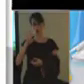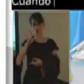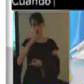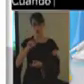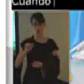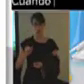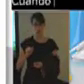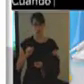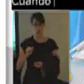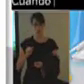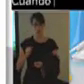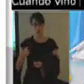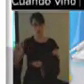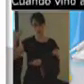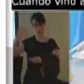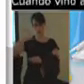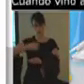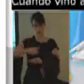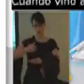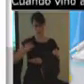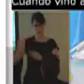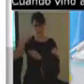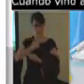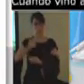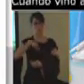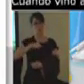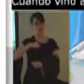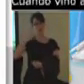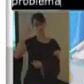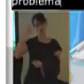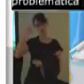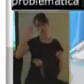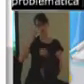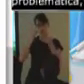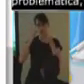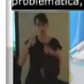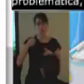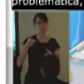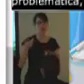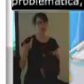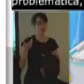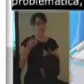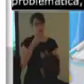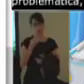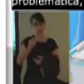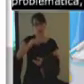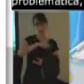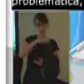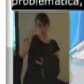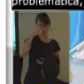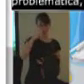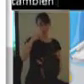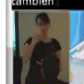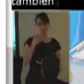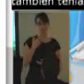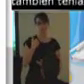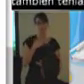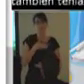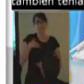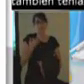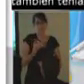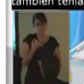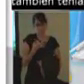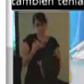When they turned to us, we looked at the problem, and they already had an idea of what